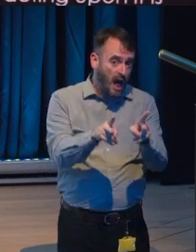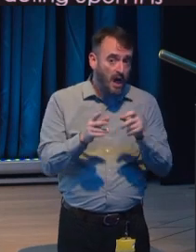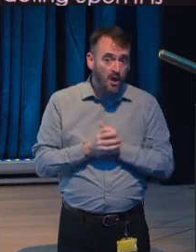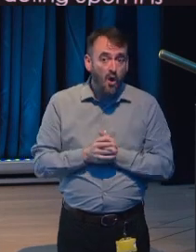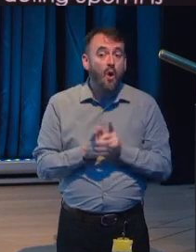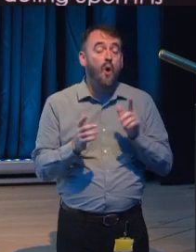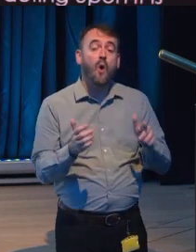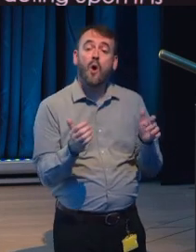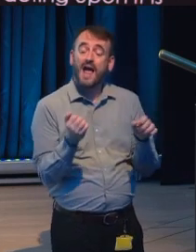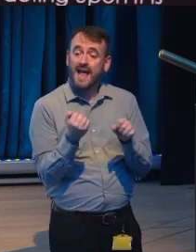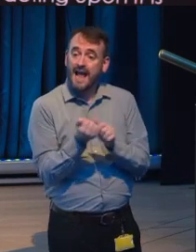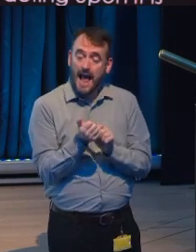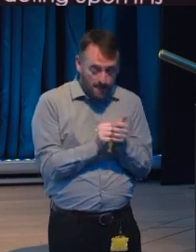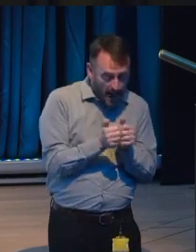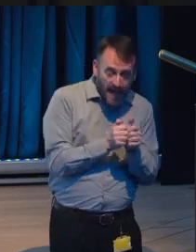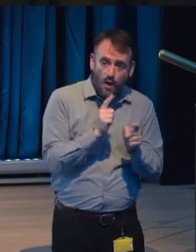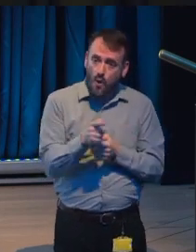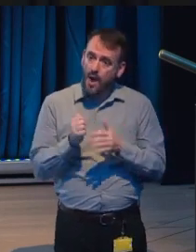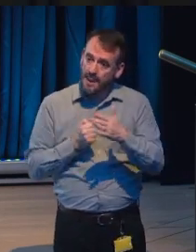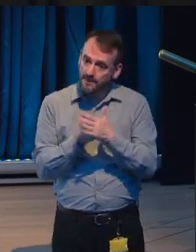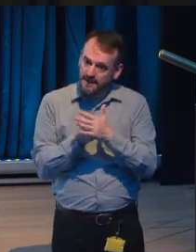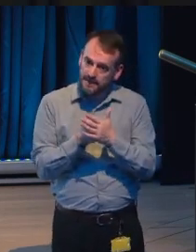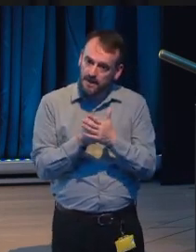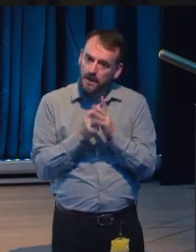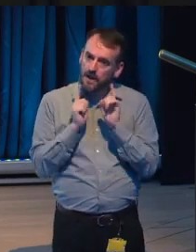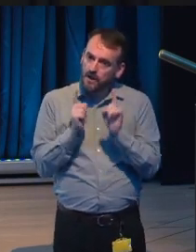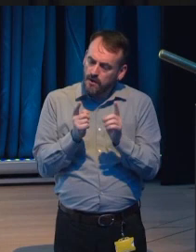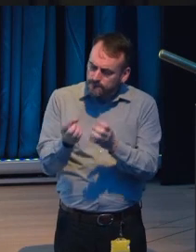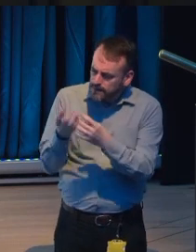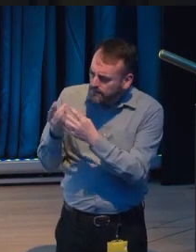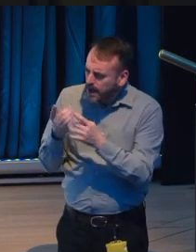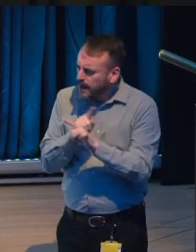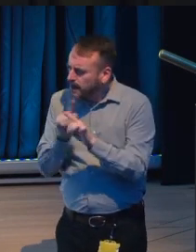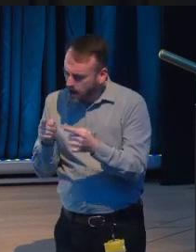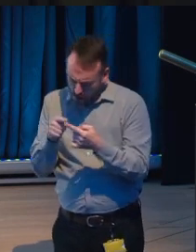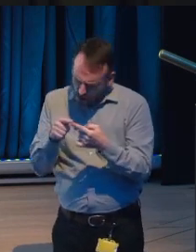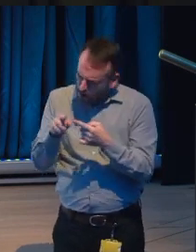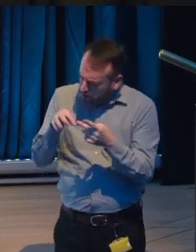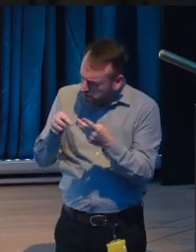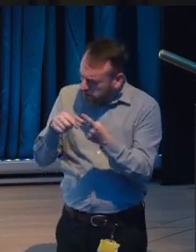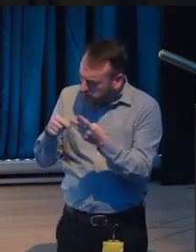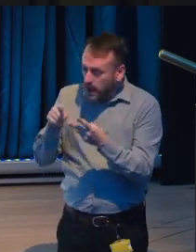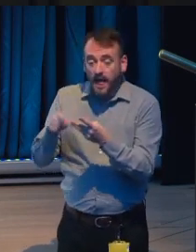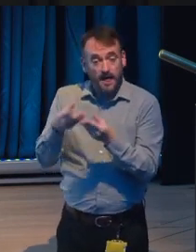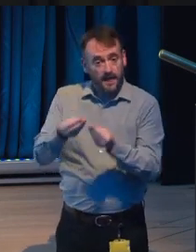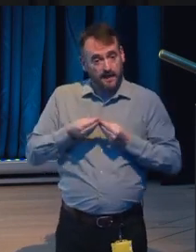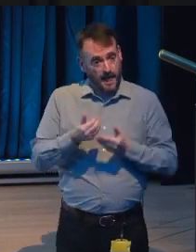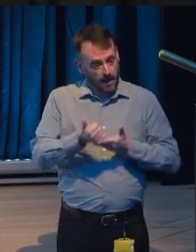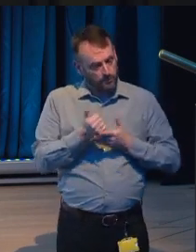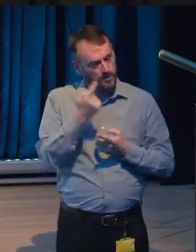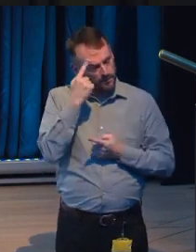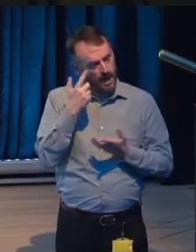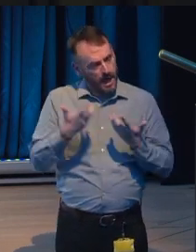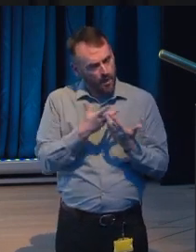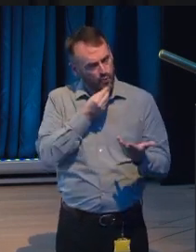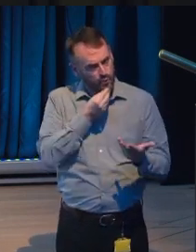limitations? Paying attention to these kind of things can really help you understand how to use your feedback once you receive it. And lesson